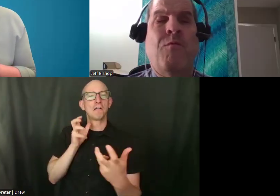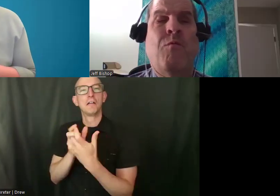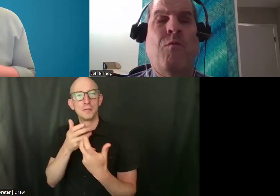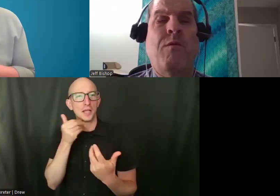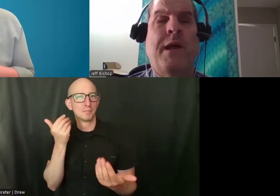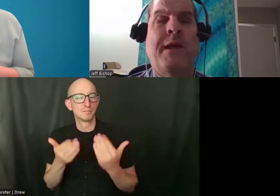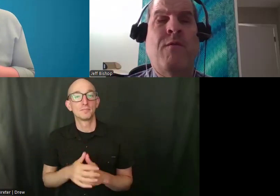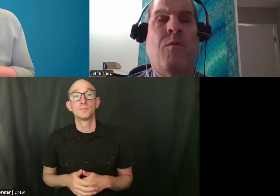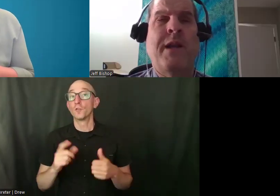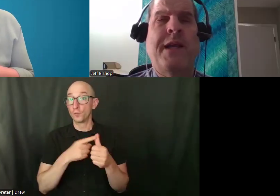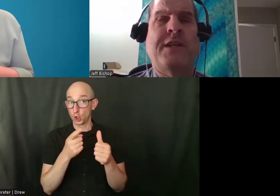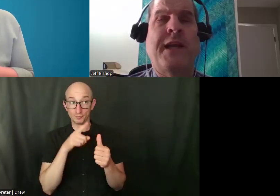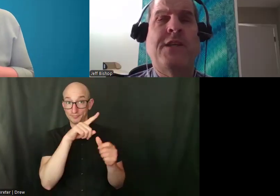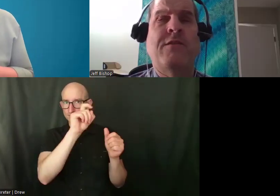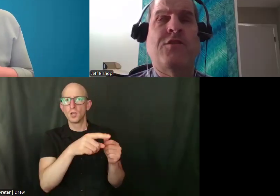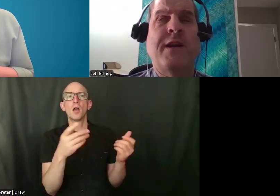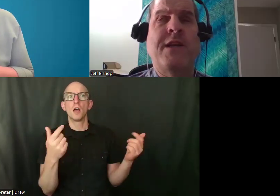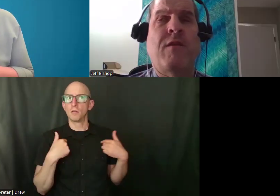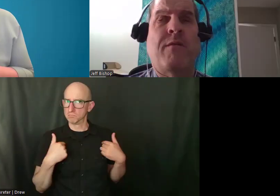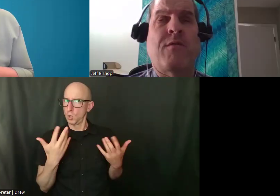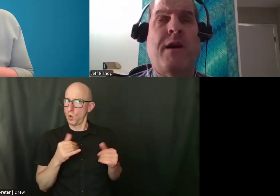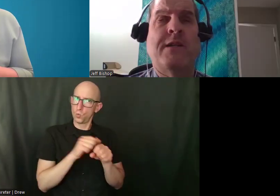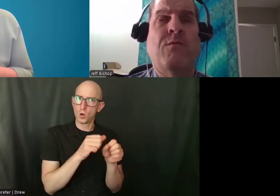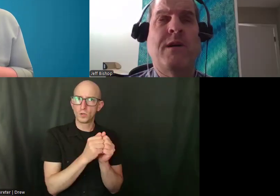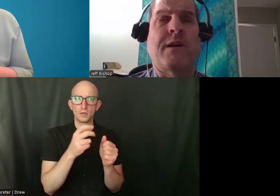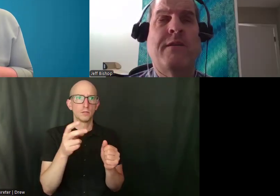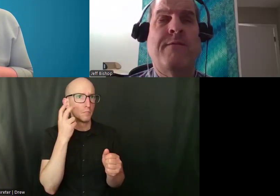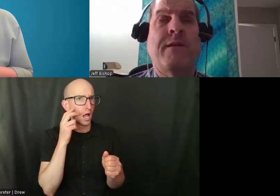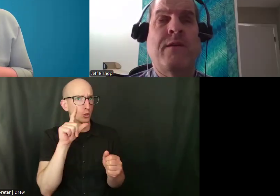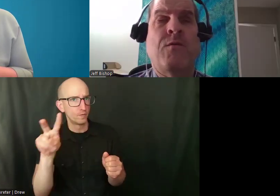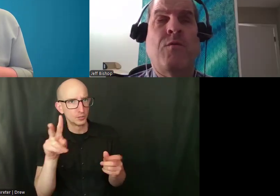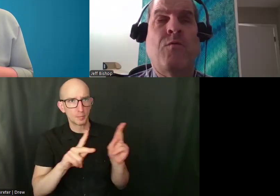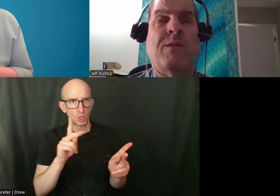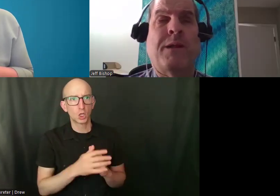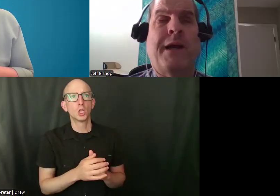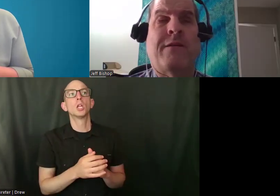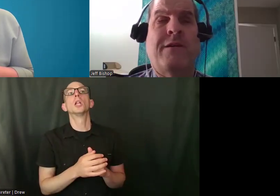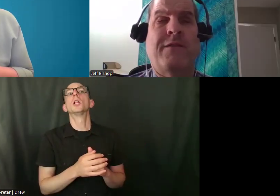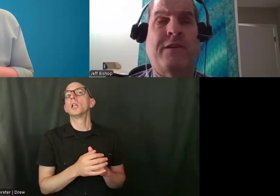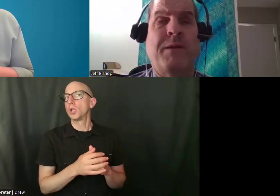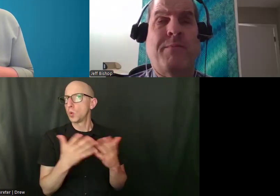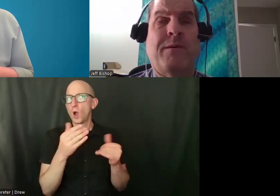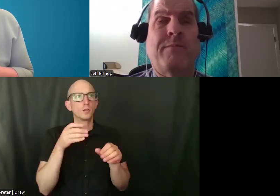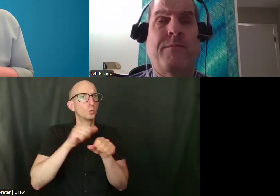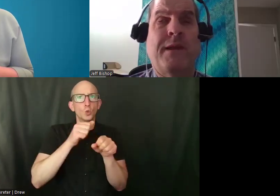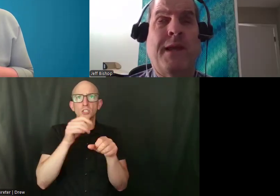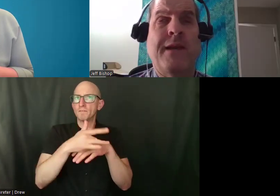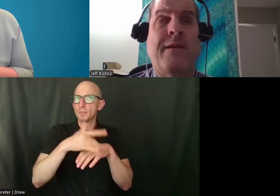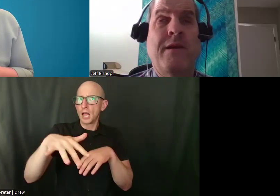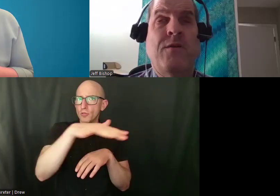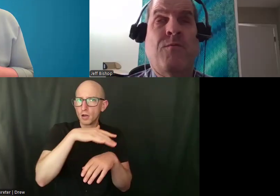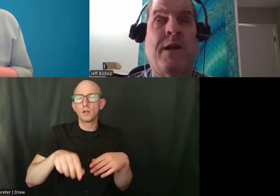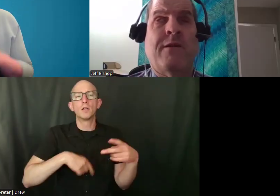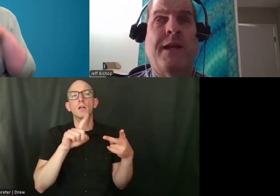then what education or training do I require to work with blind or low vision people?